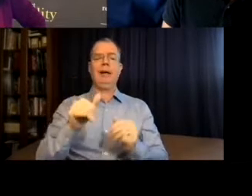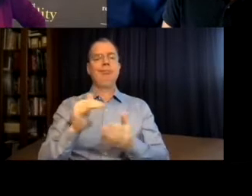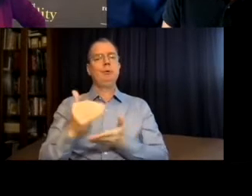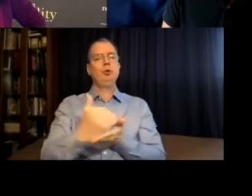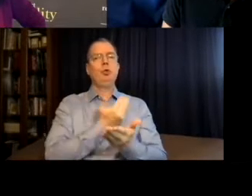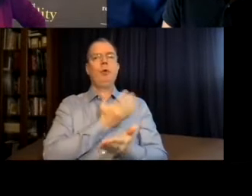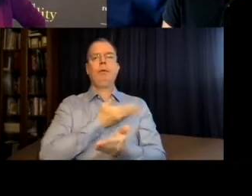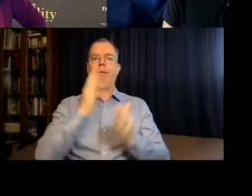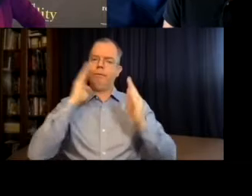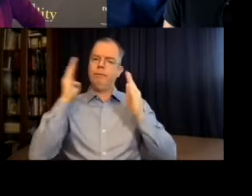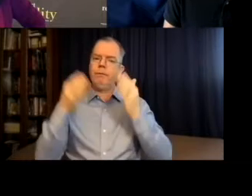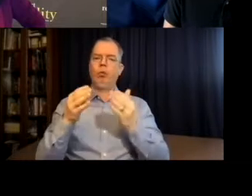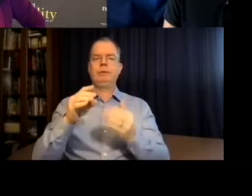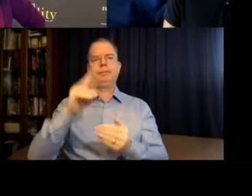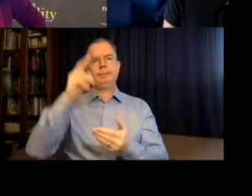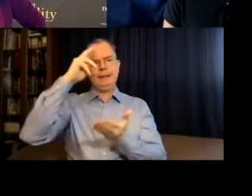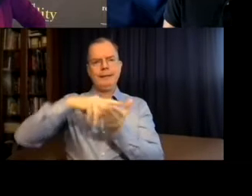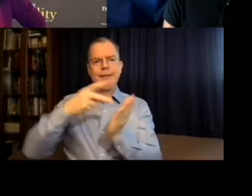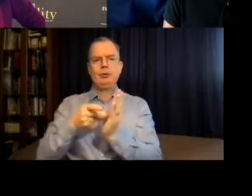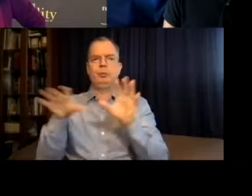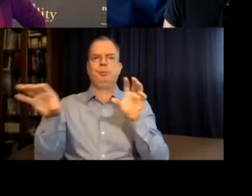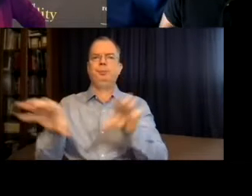and our intentional efforts.